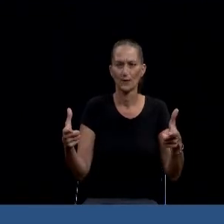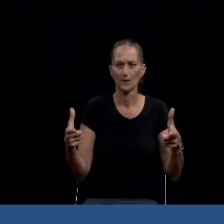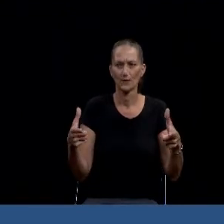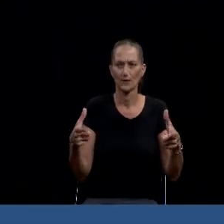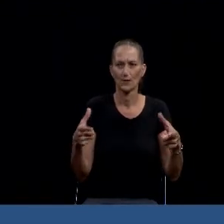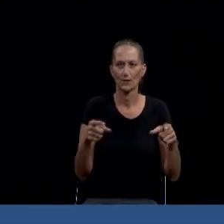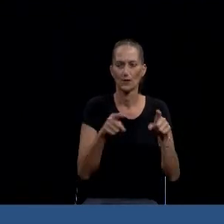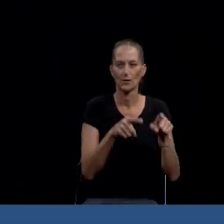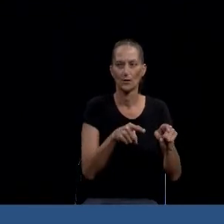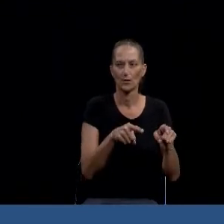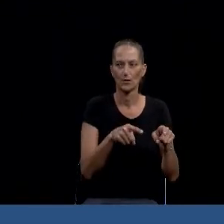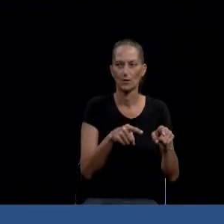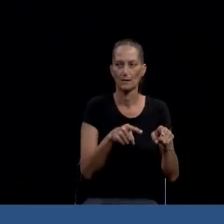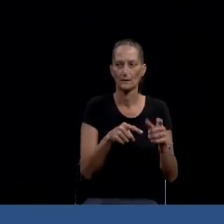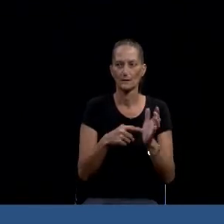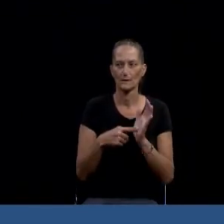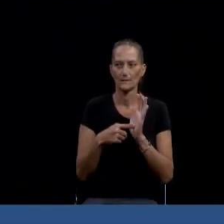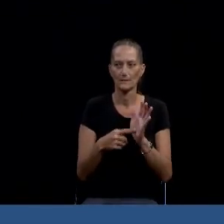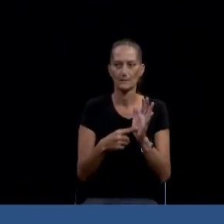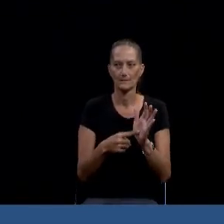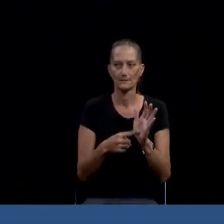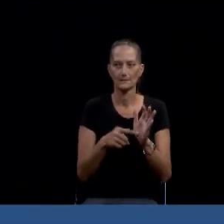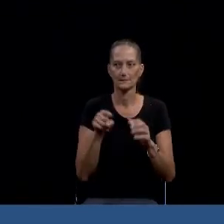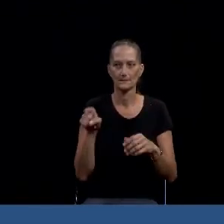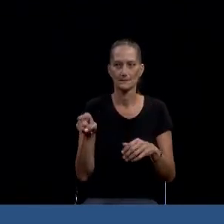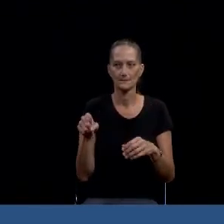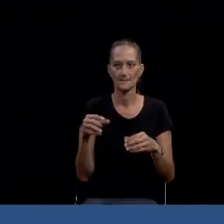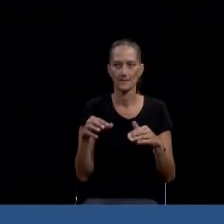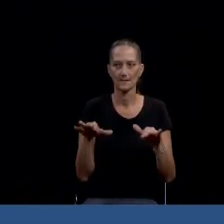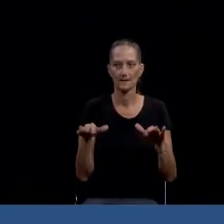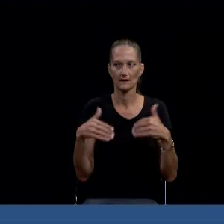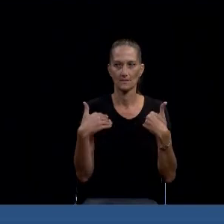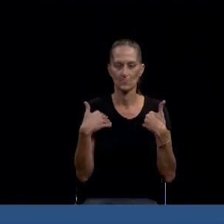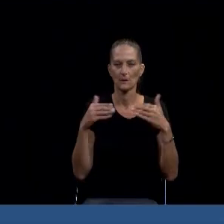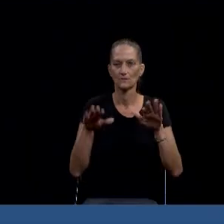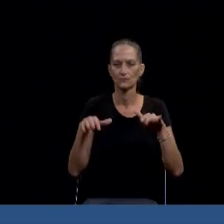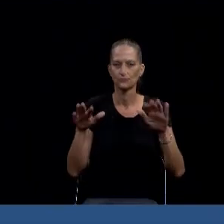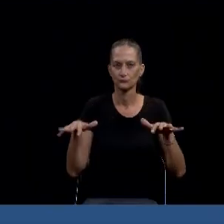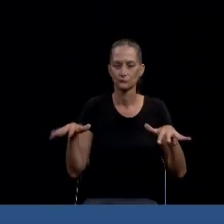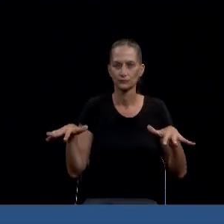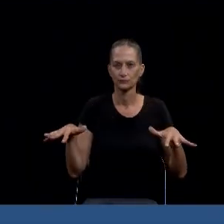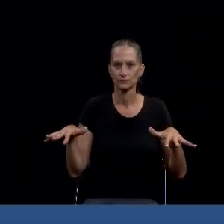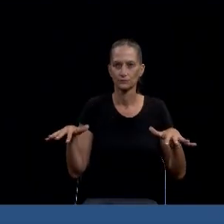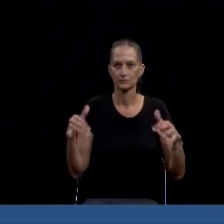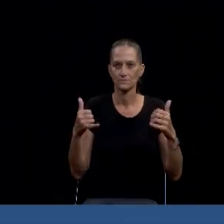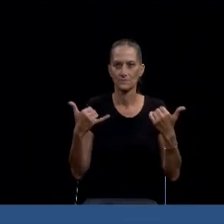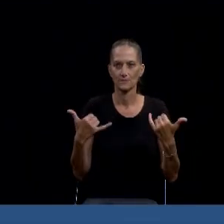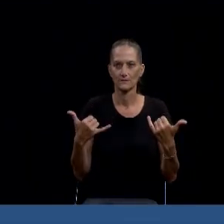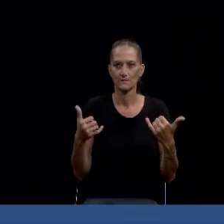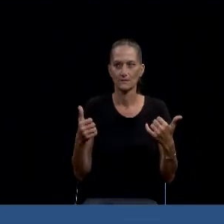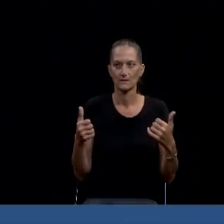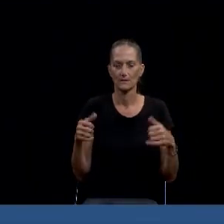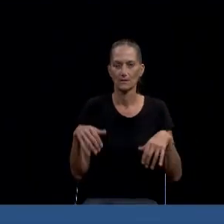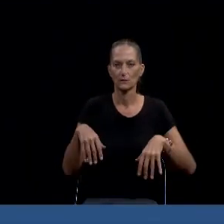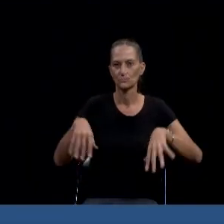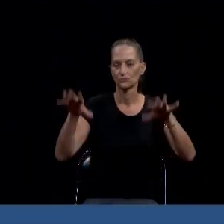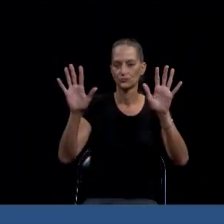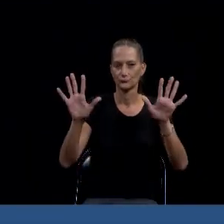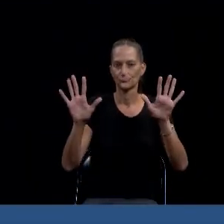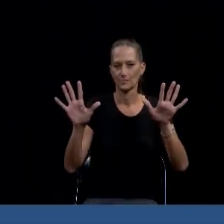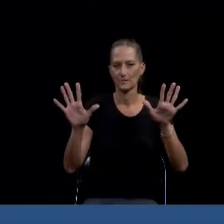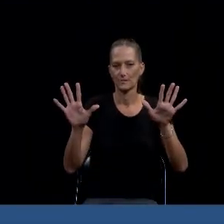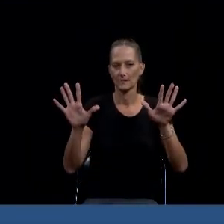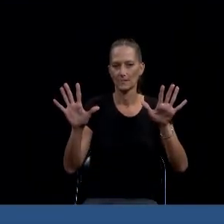live elsewhere, and that family may have one or two people, but they don't need a 4-bedroom anymore.